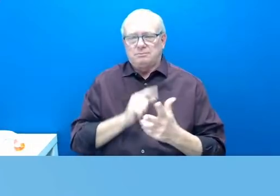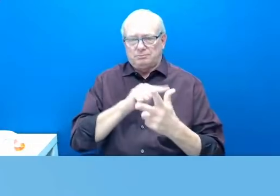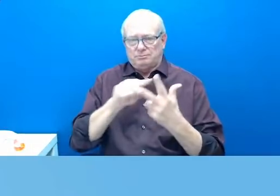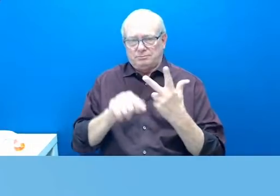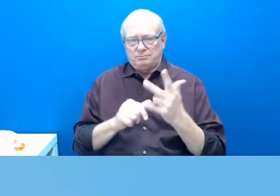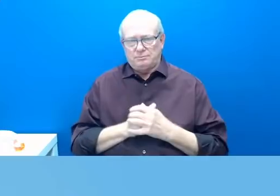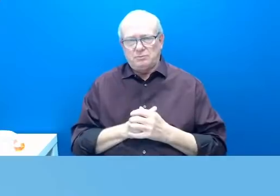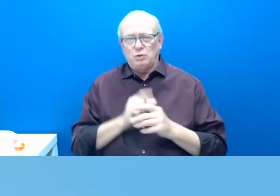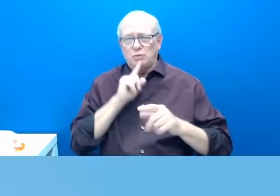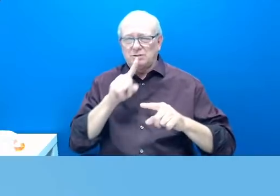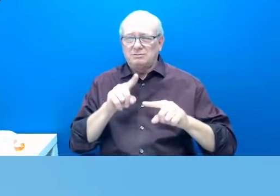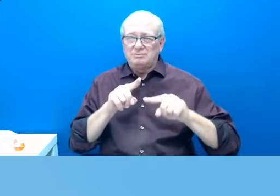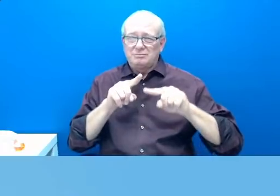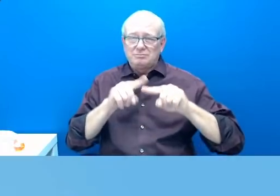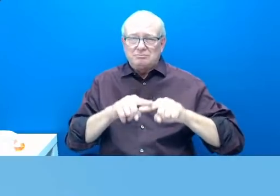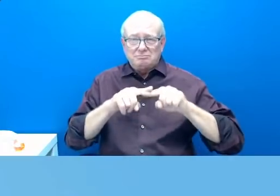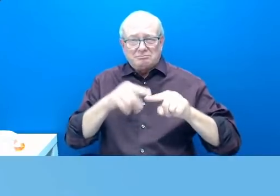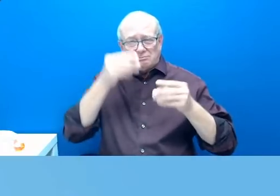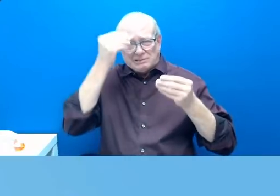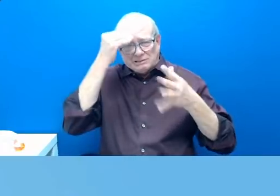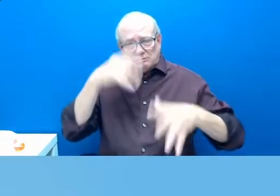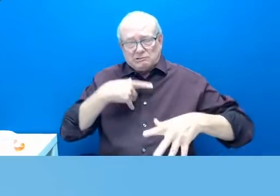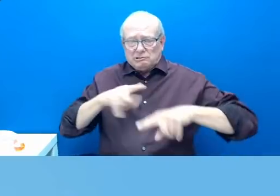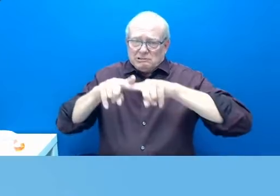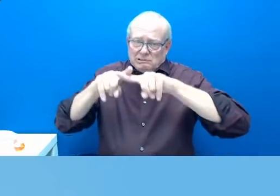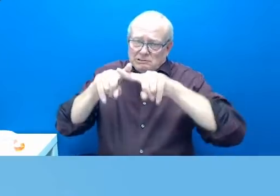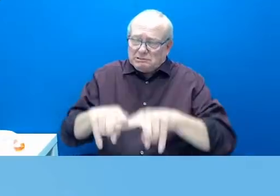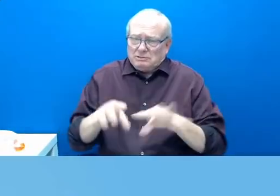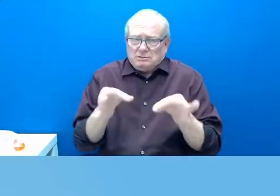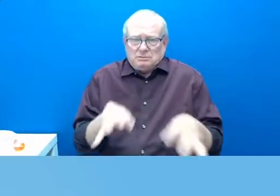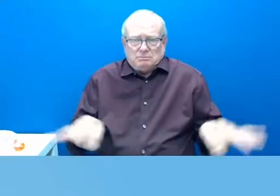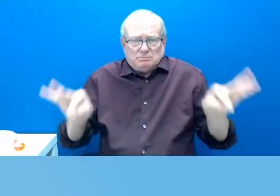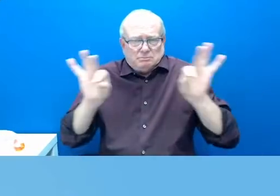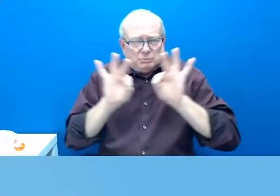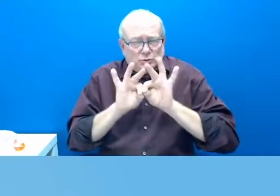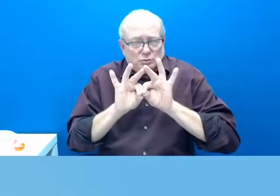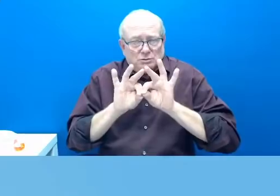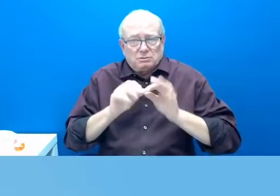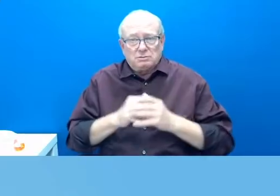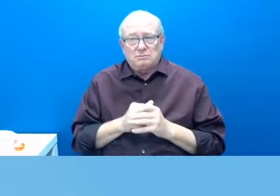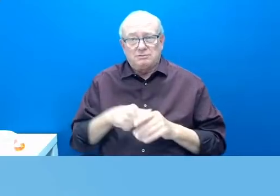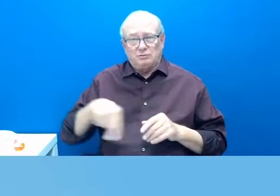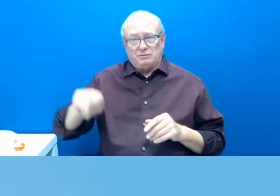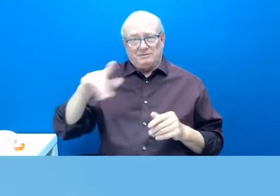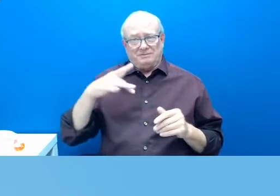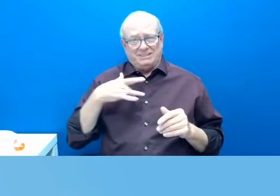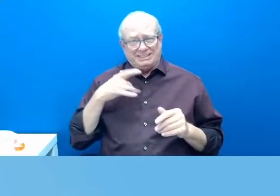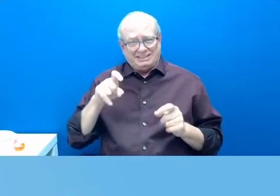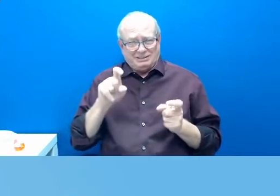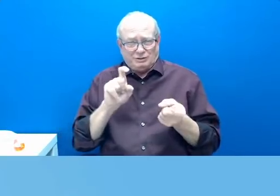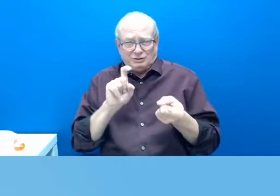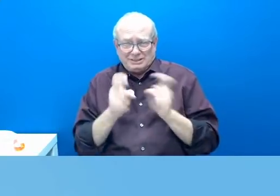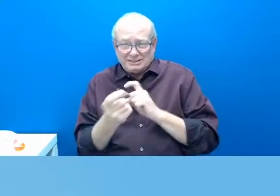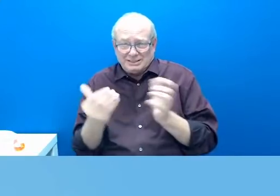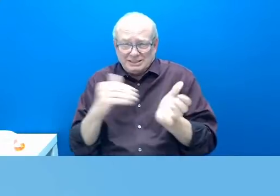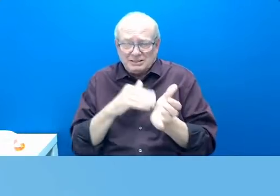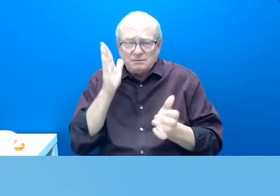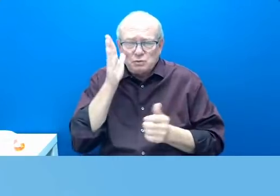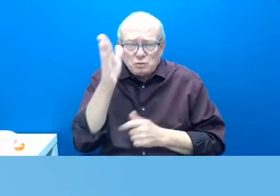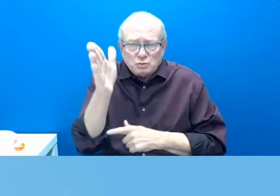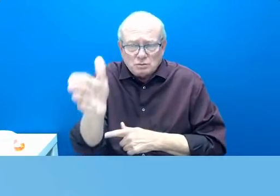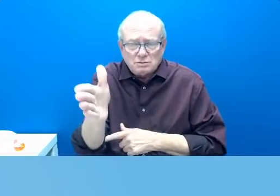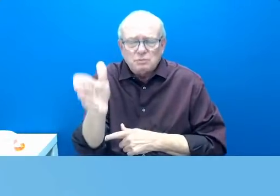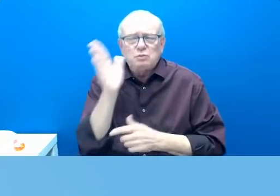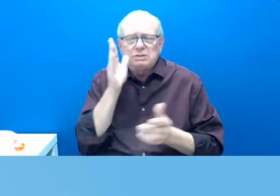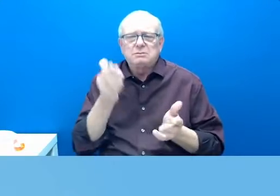more in-depth panel on these topics in the future if Albertans feel it is needed. We will begin today with some